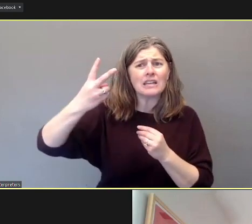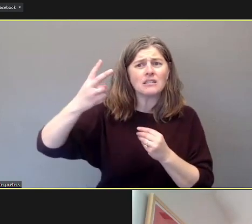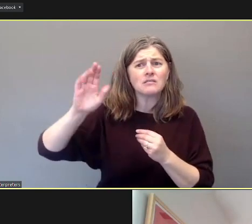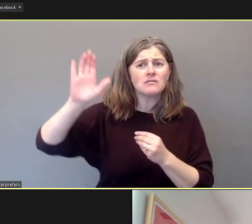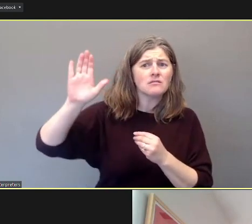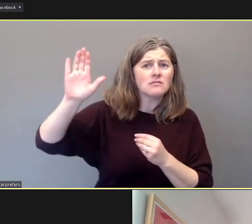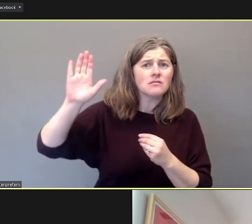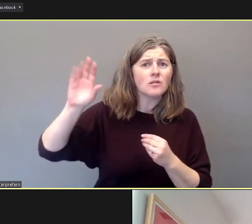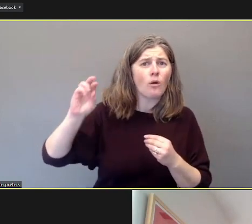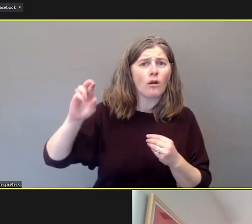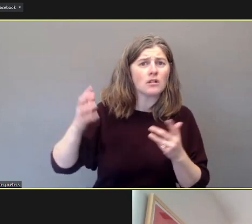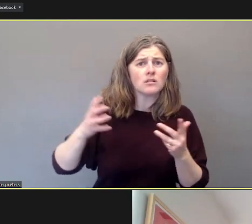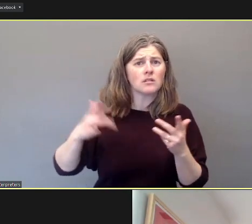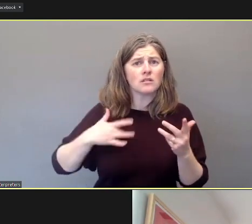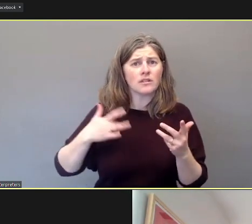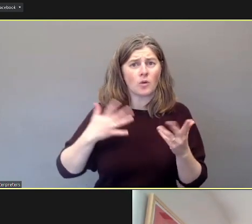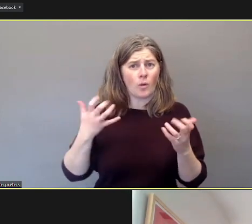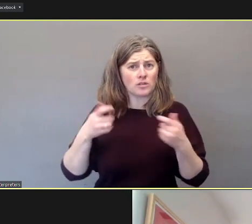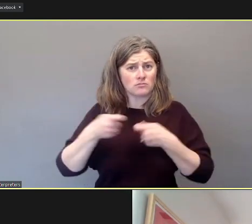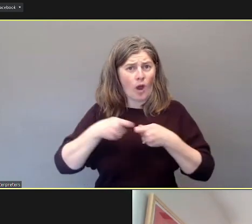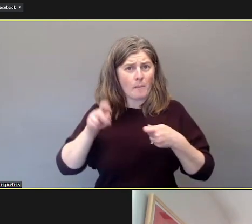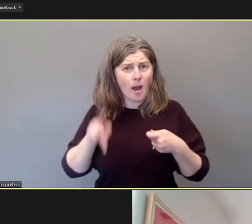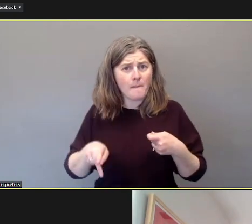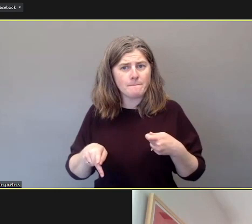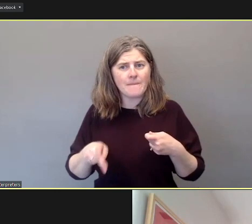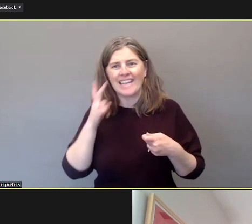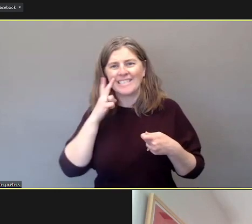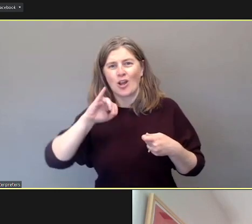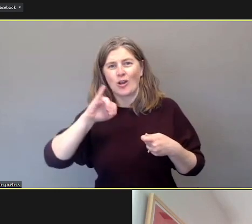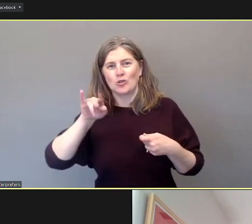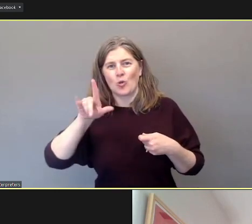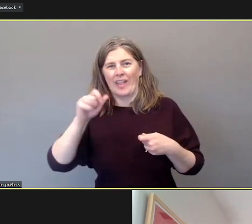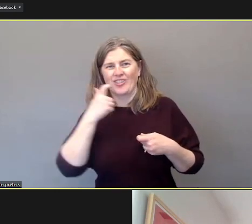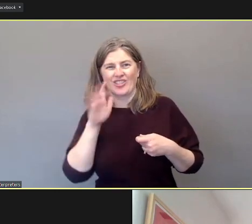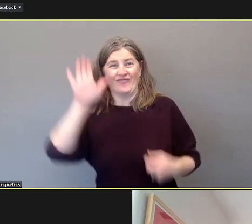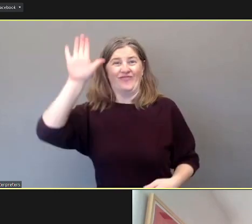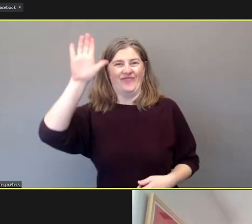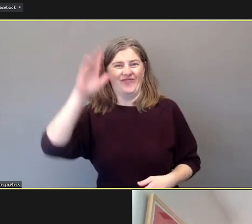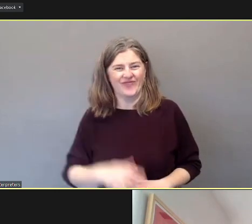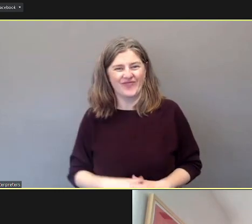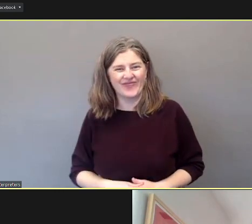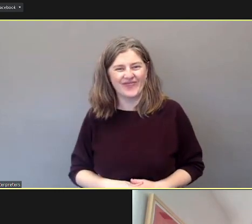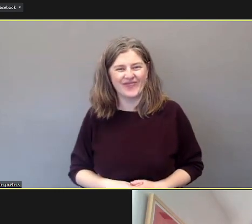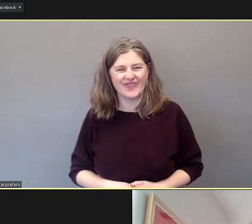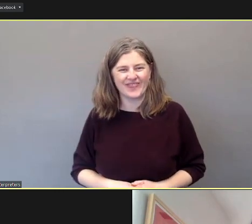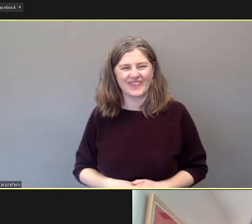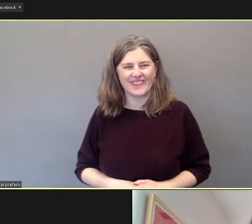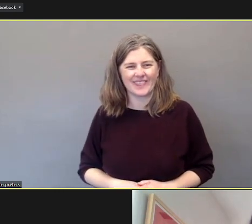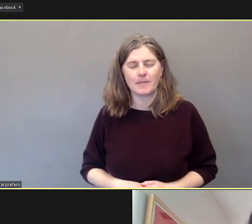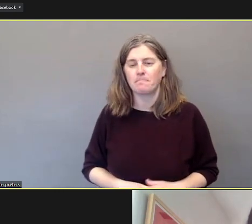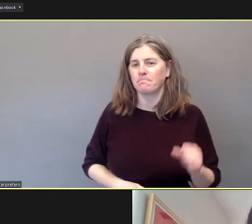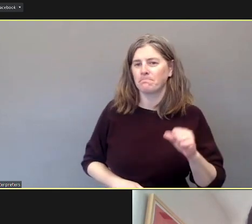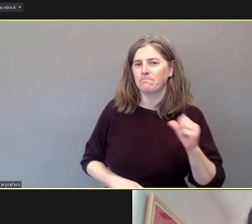or do we want to? I see Julia raised her hand, so. Yeah.